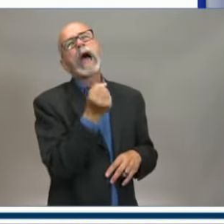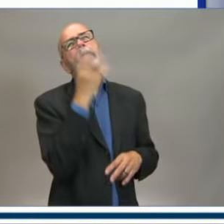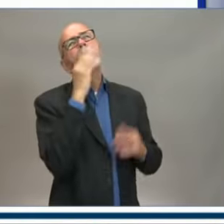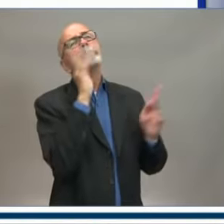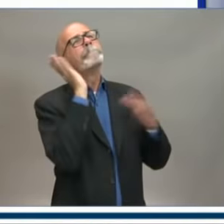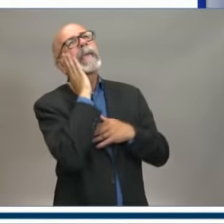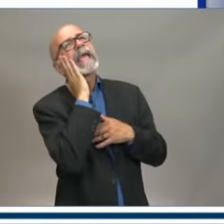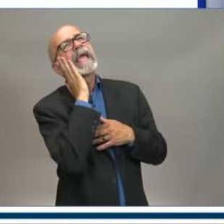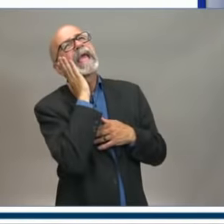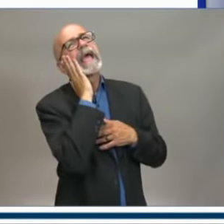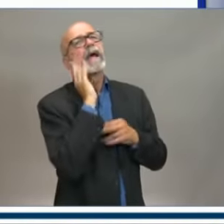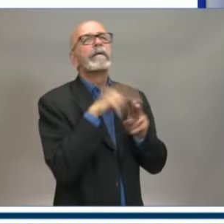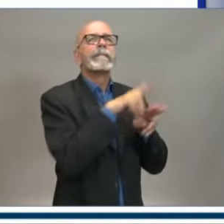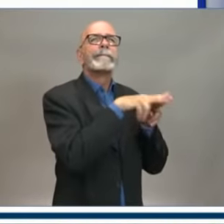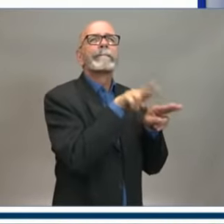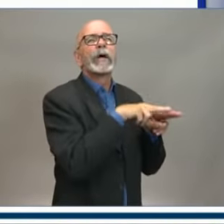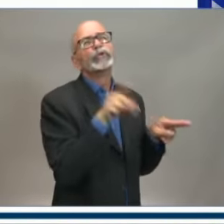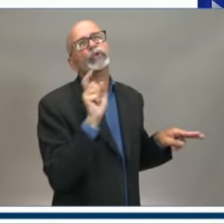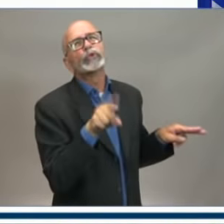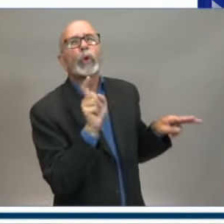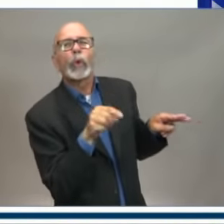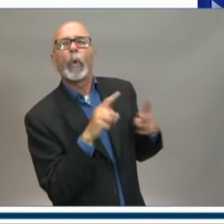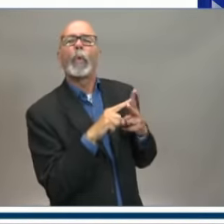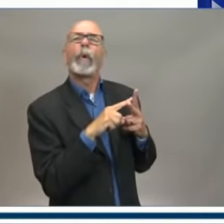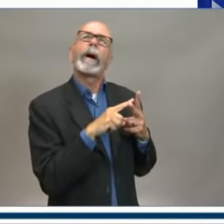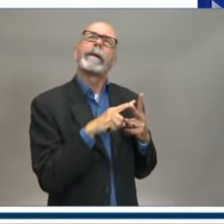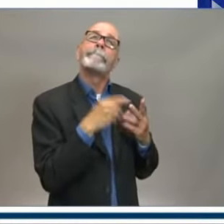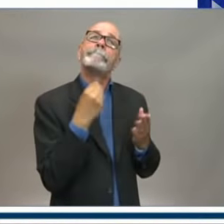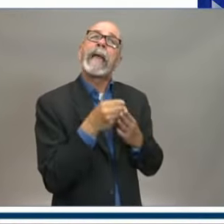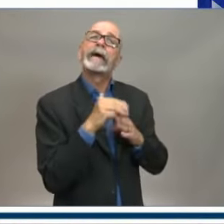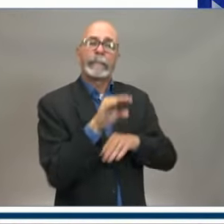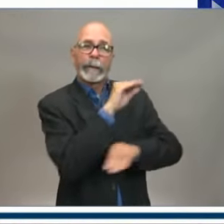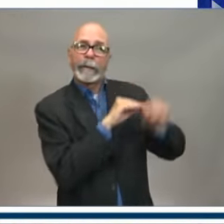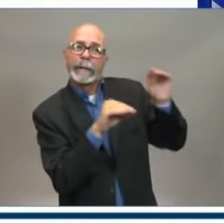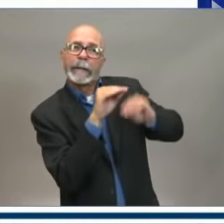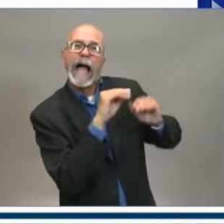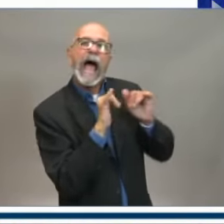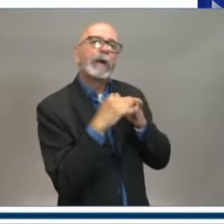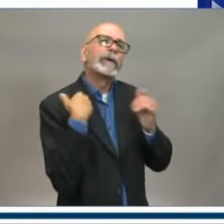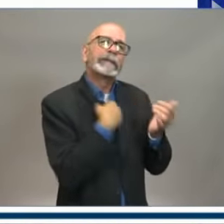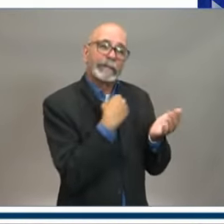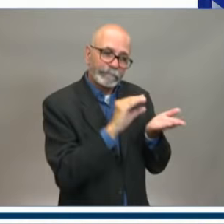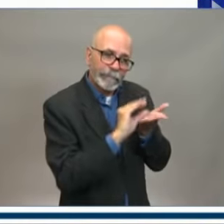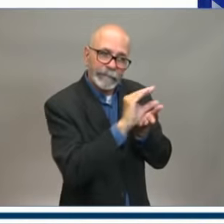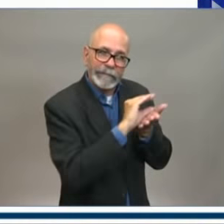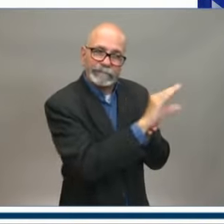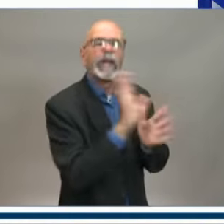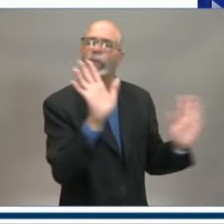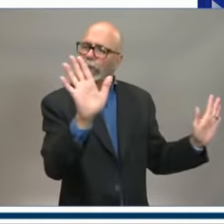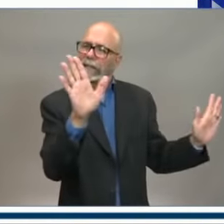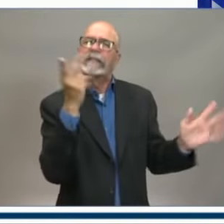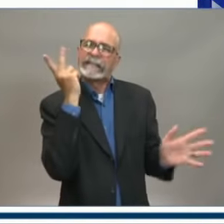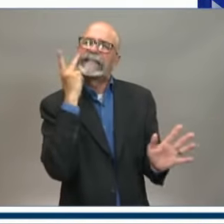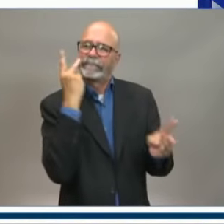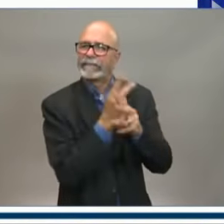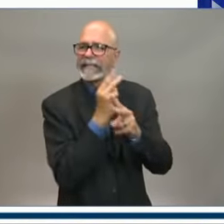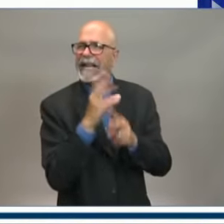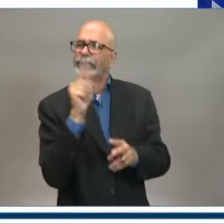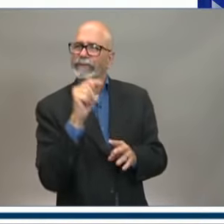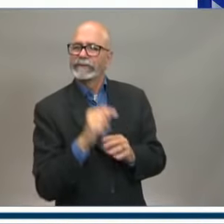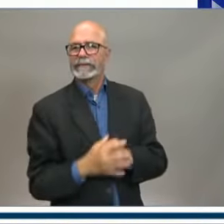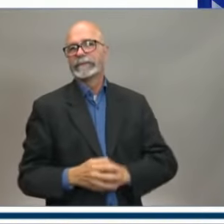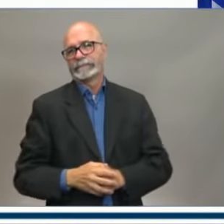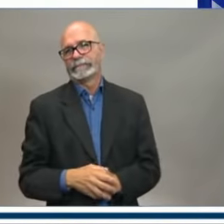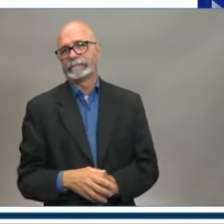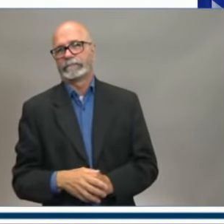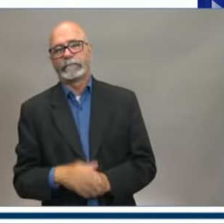will reflect that. Next question will go to Lindsay Armstrong with All Nova Scotia. Thank you. Dr.